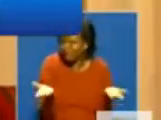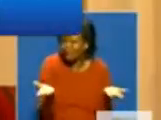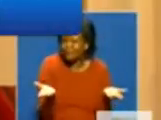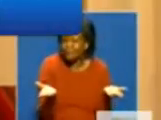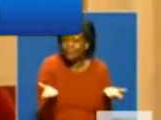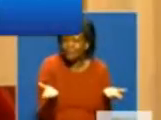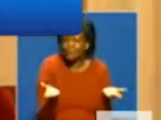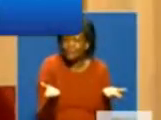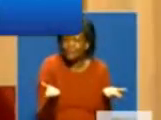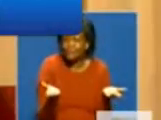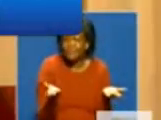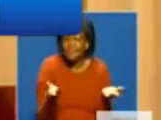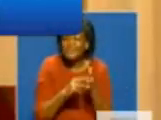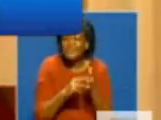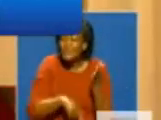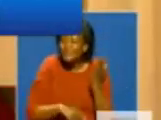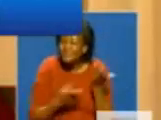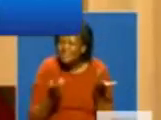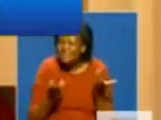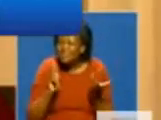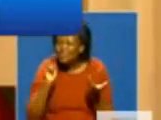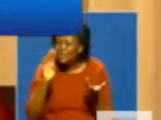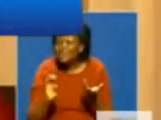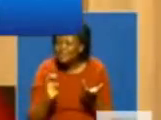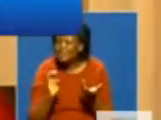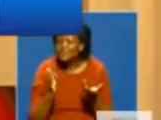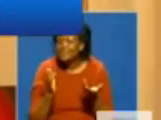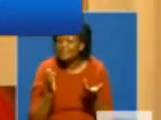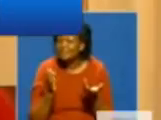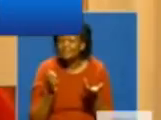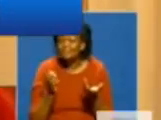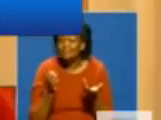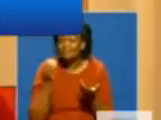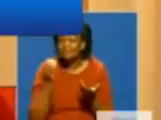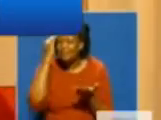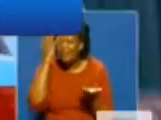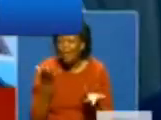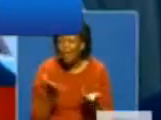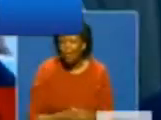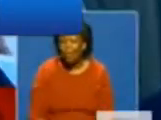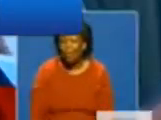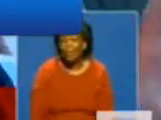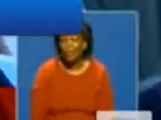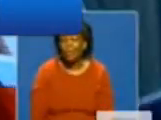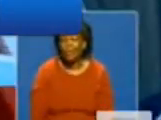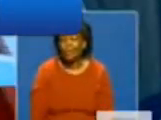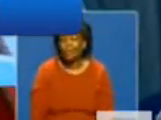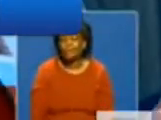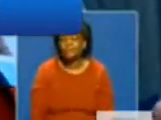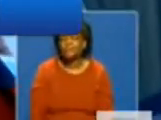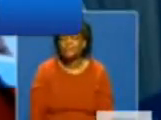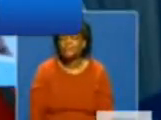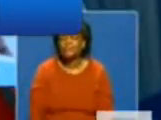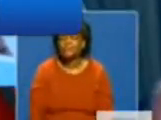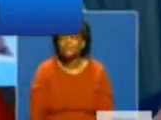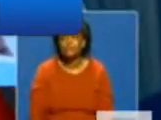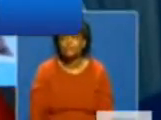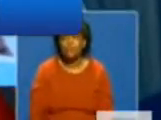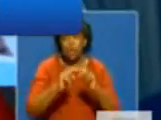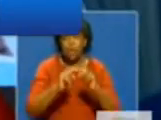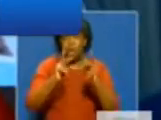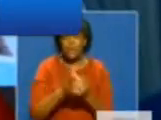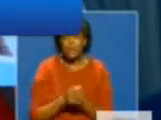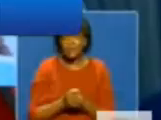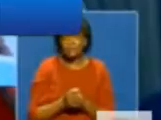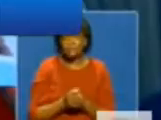What are those unique identifiers? My Lord, for this context, and without going to the theoretical aspect